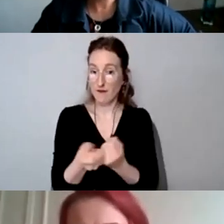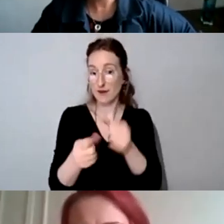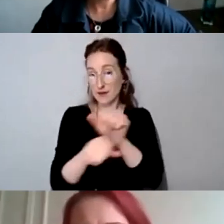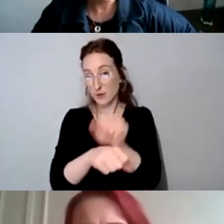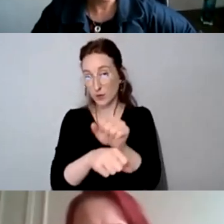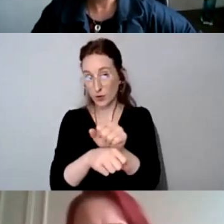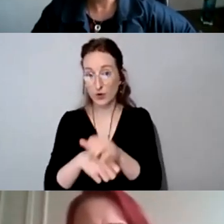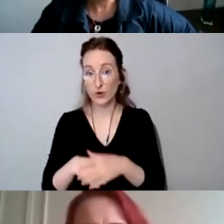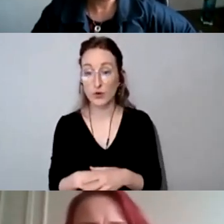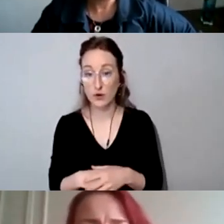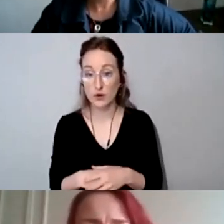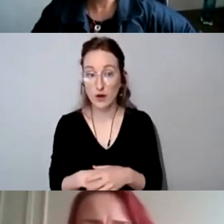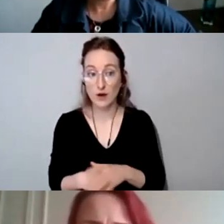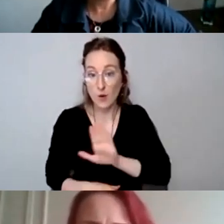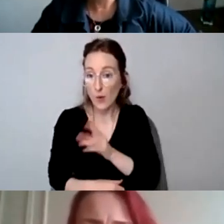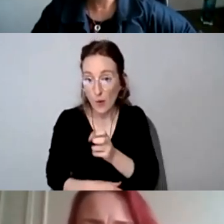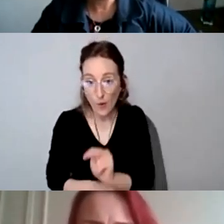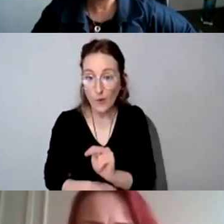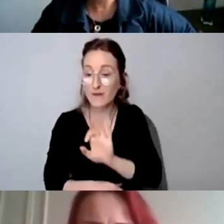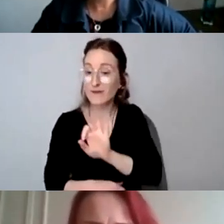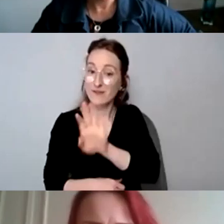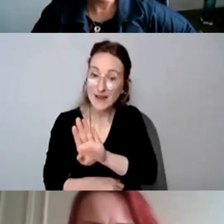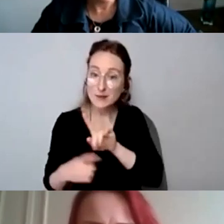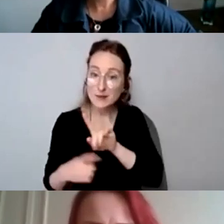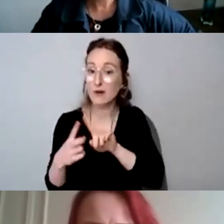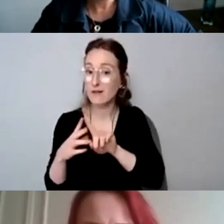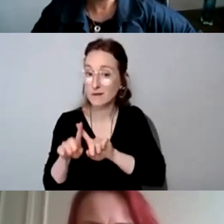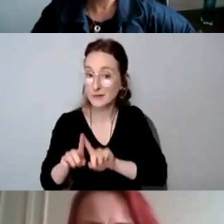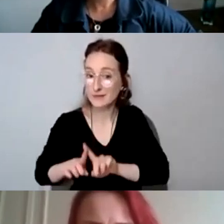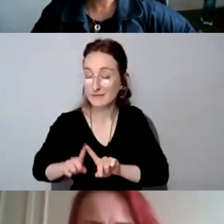her Facebook or contacty writing.